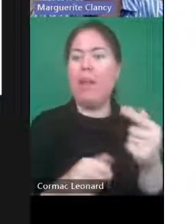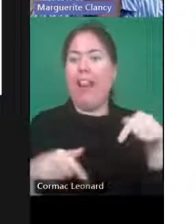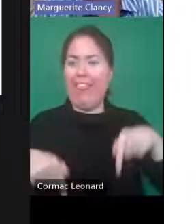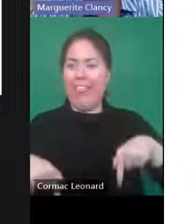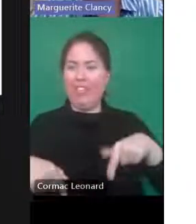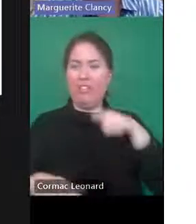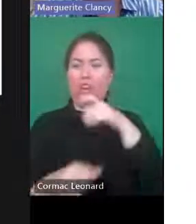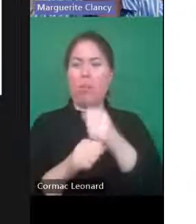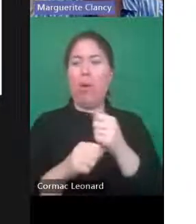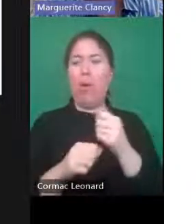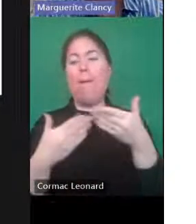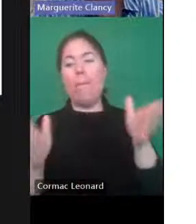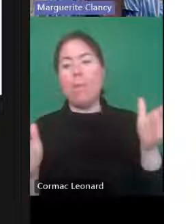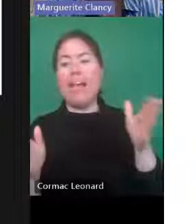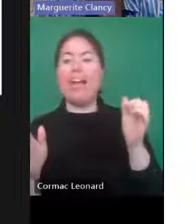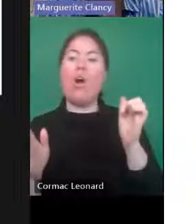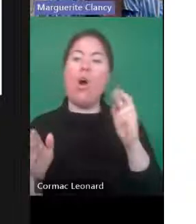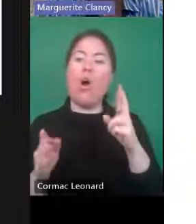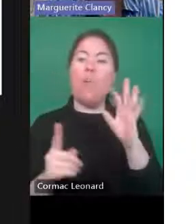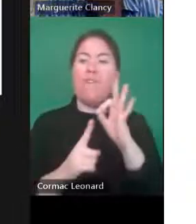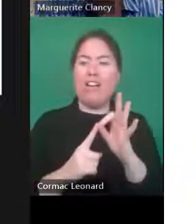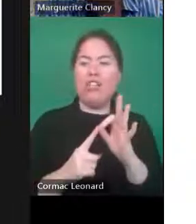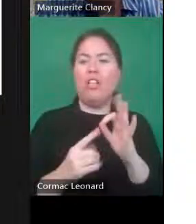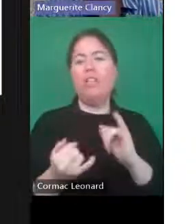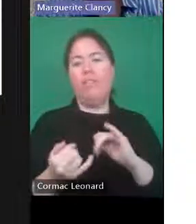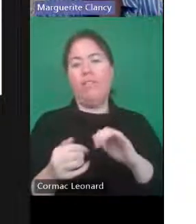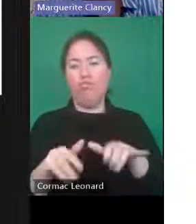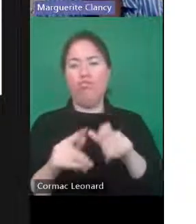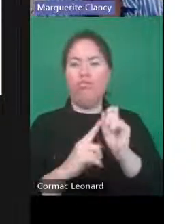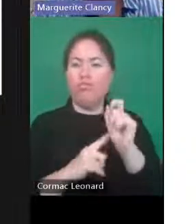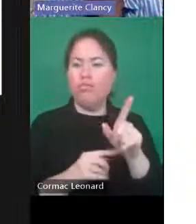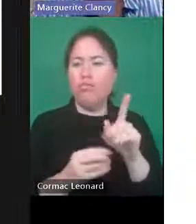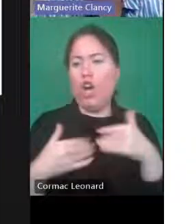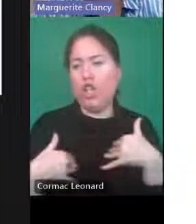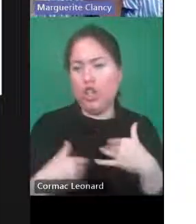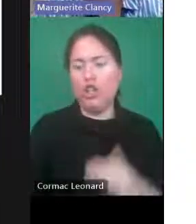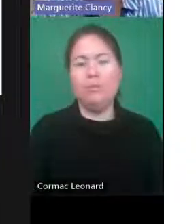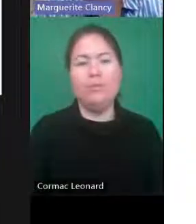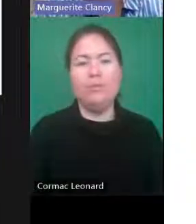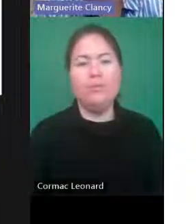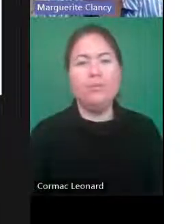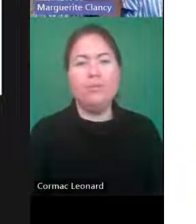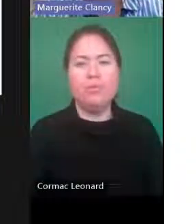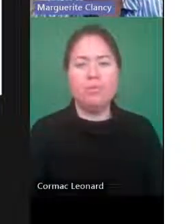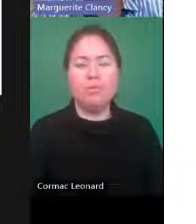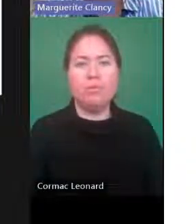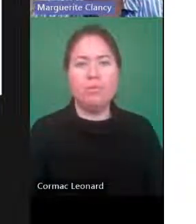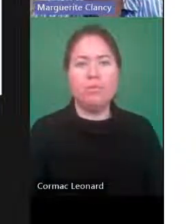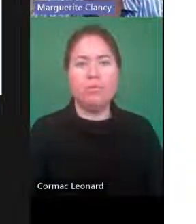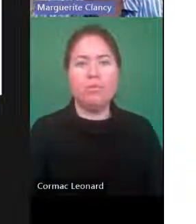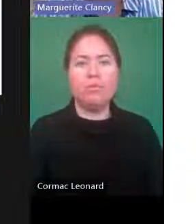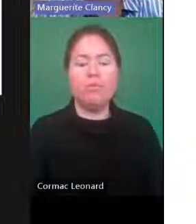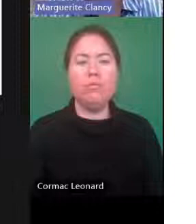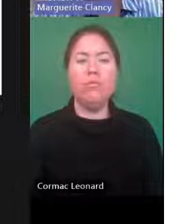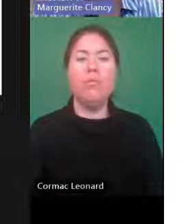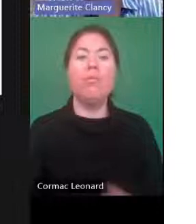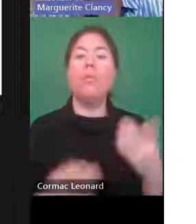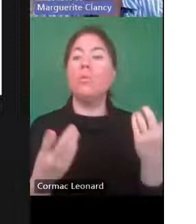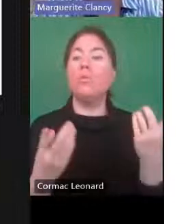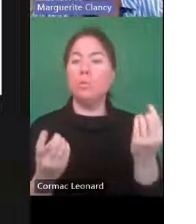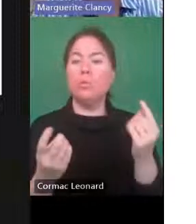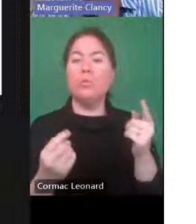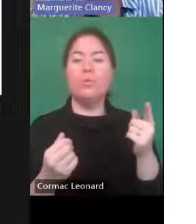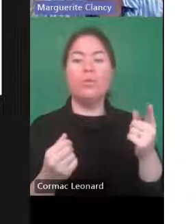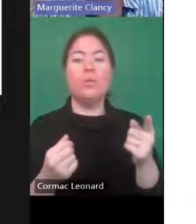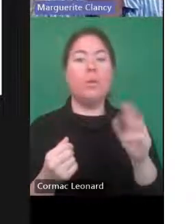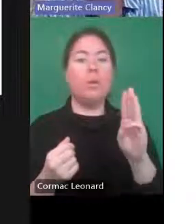public or professionals that are logging a concern. So in this new process, it's going to log on via the portal,